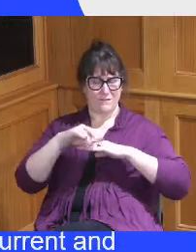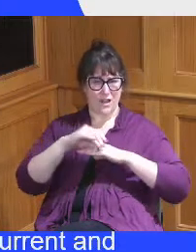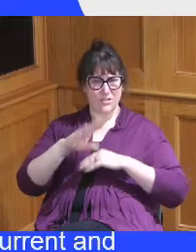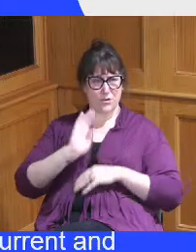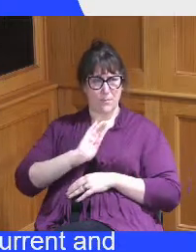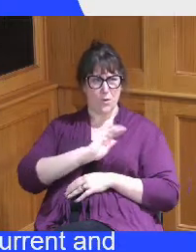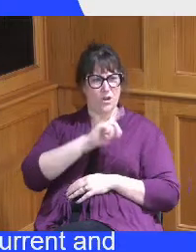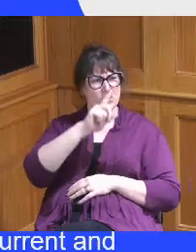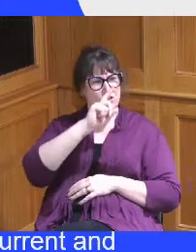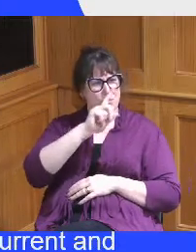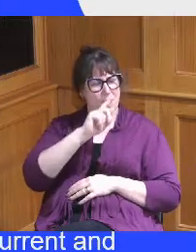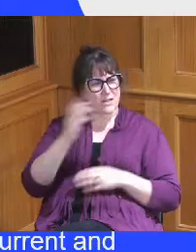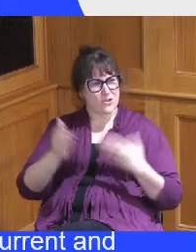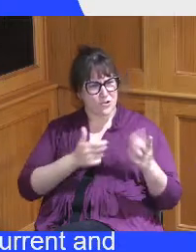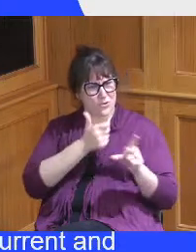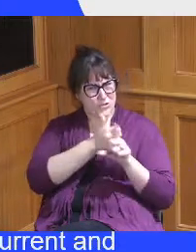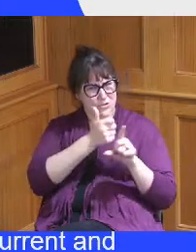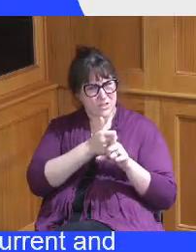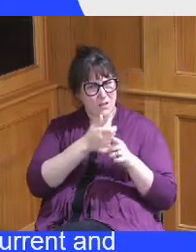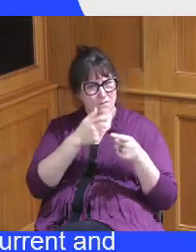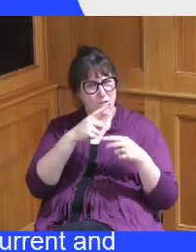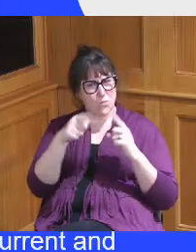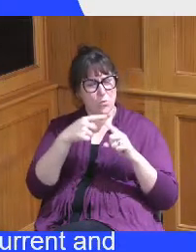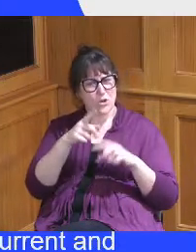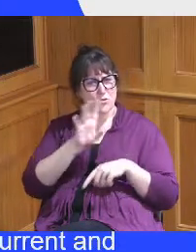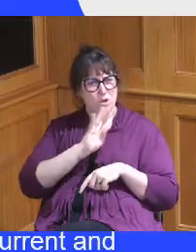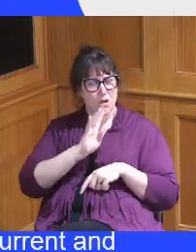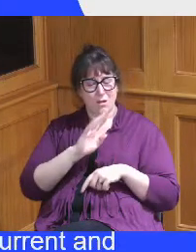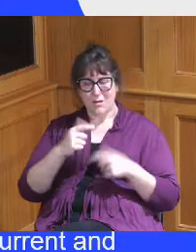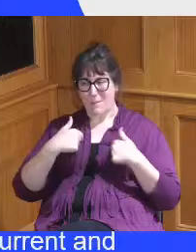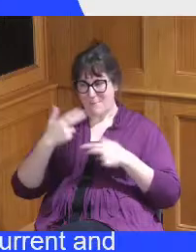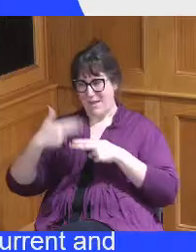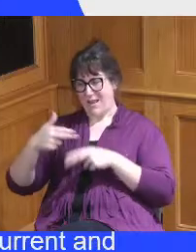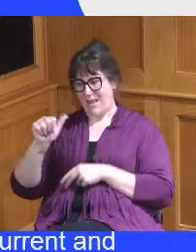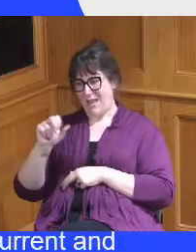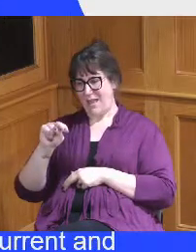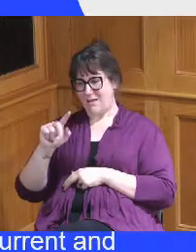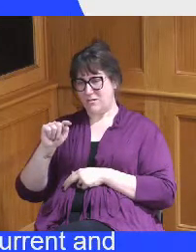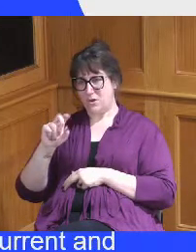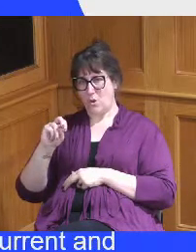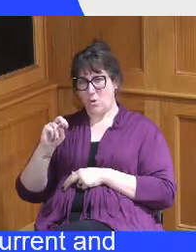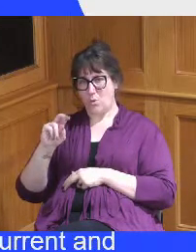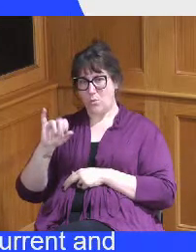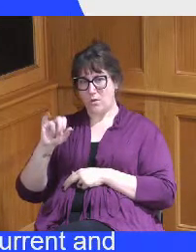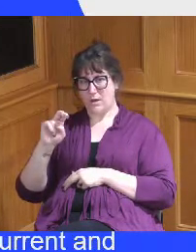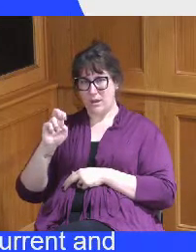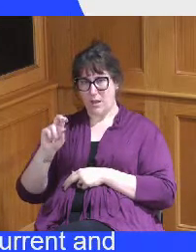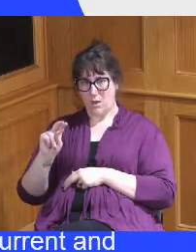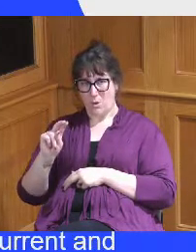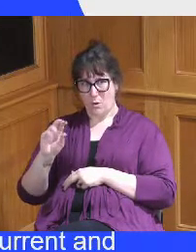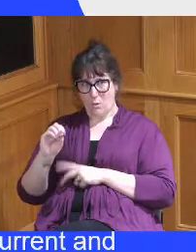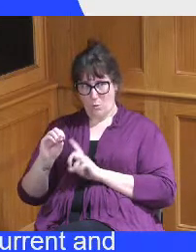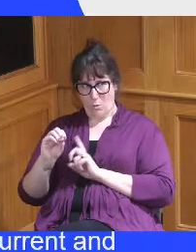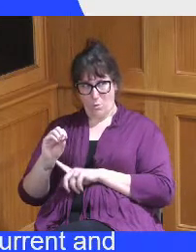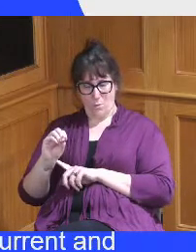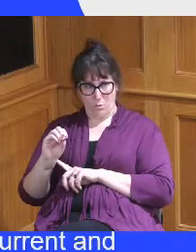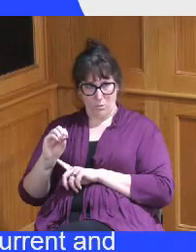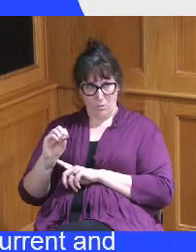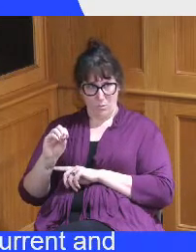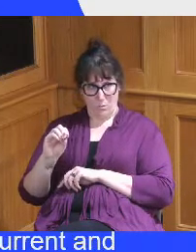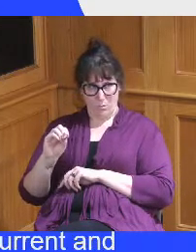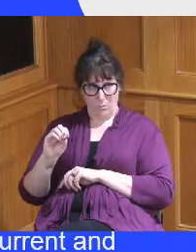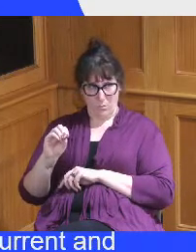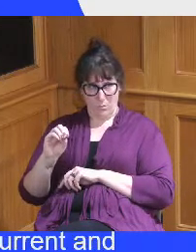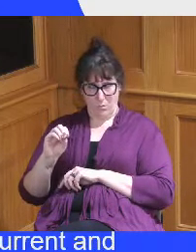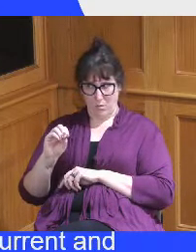of introducing yourselves as you speak? No problem at all. My name is Antonio. I'm the other Youth Advisory Board coordinator along with Jay at United